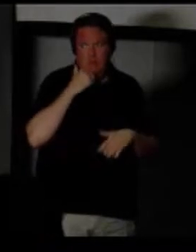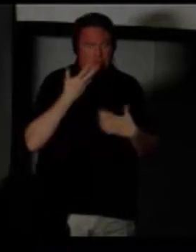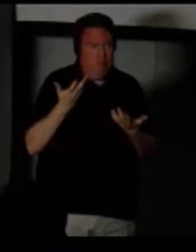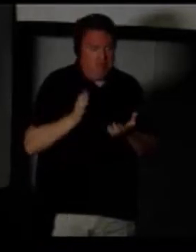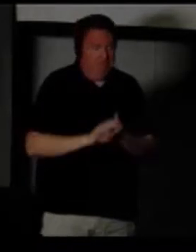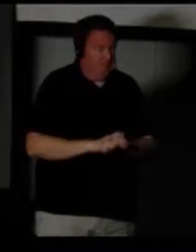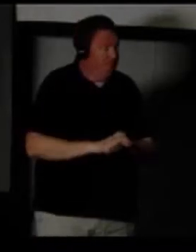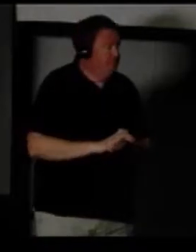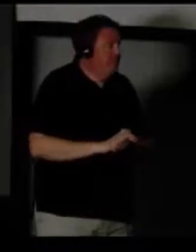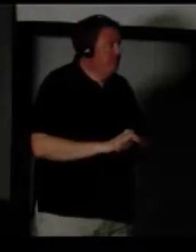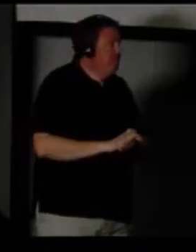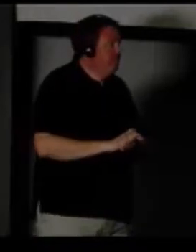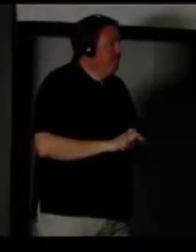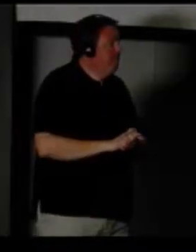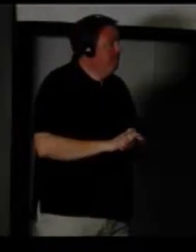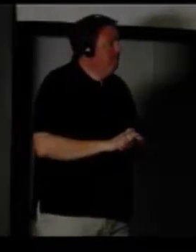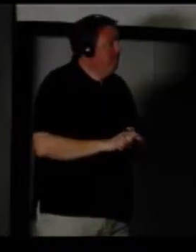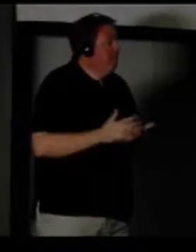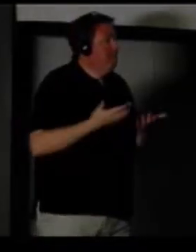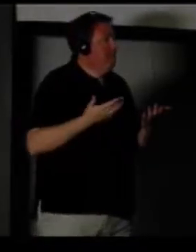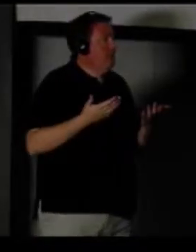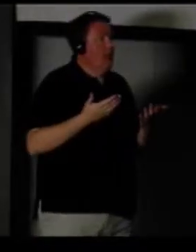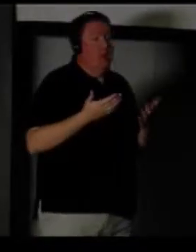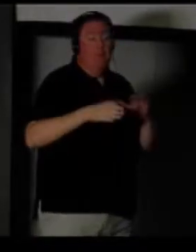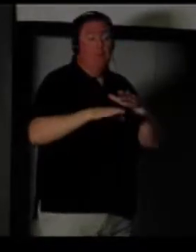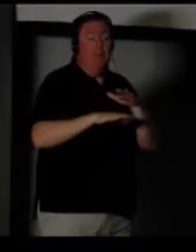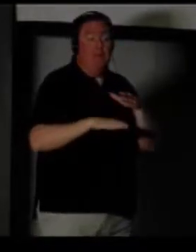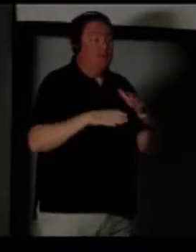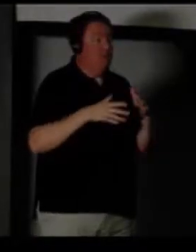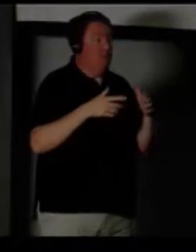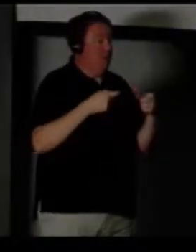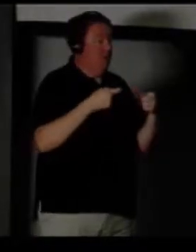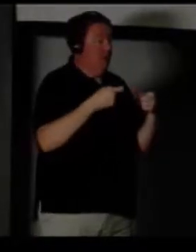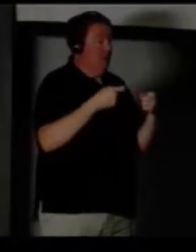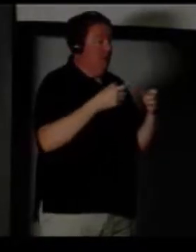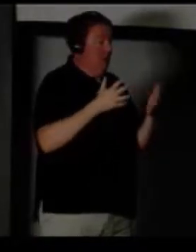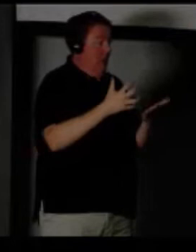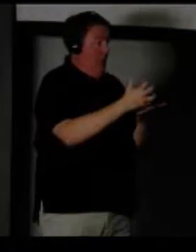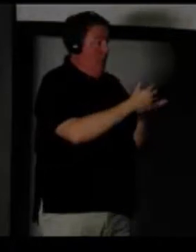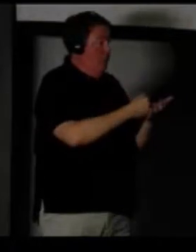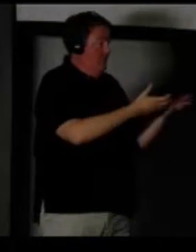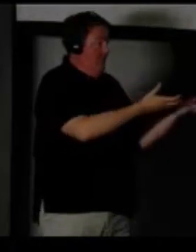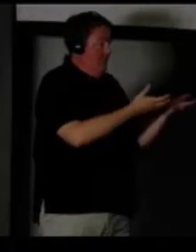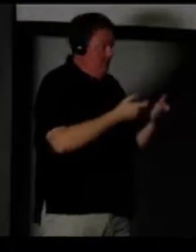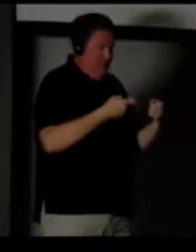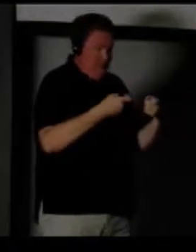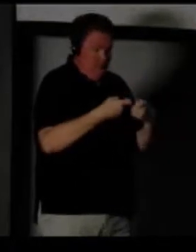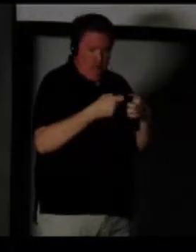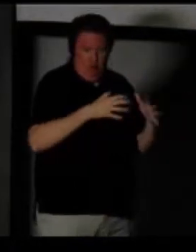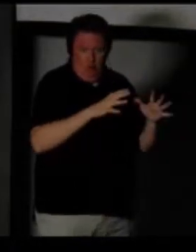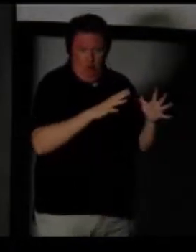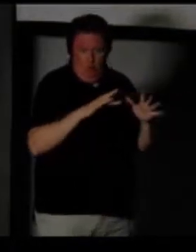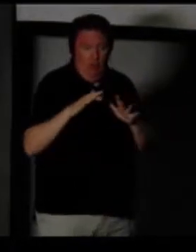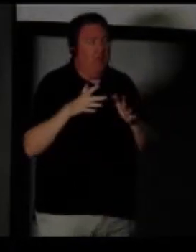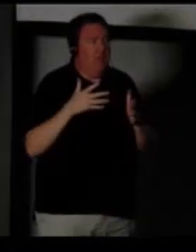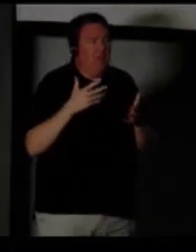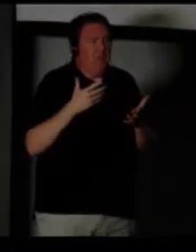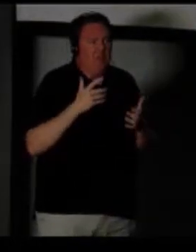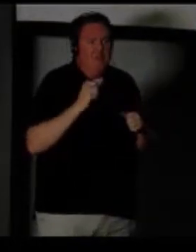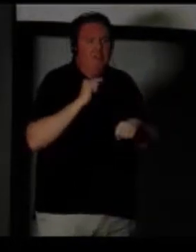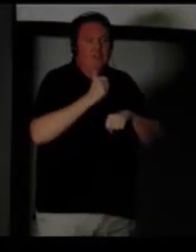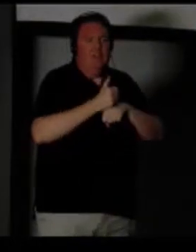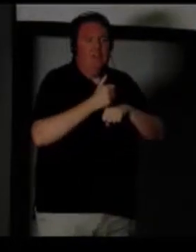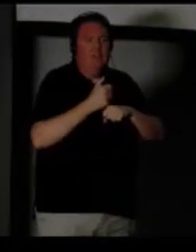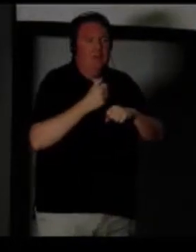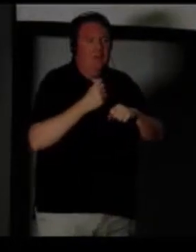The fourth important thing is that basic digitization of the collections lays a digital foundation for multiple types of